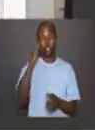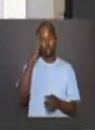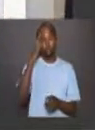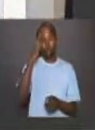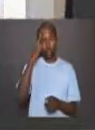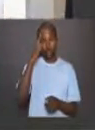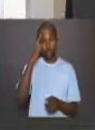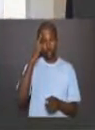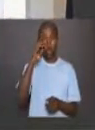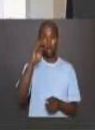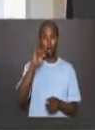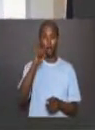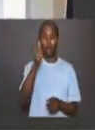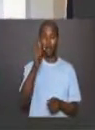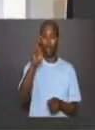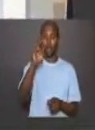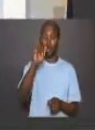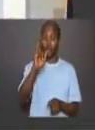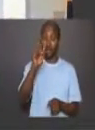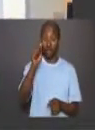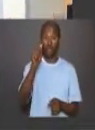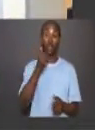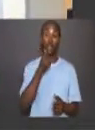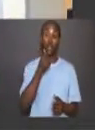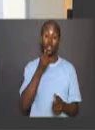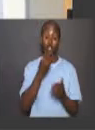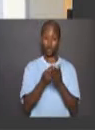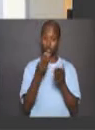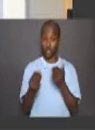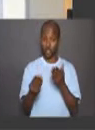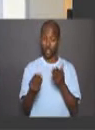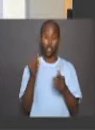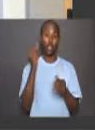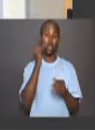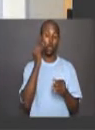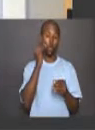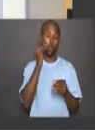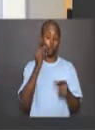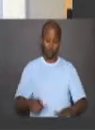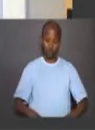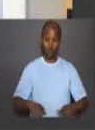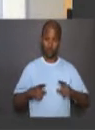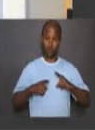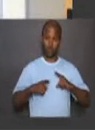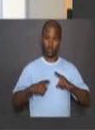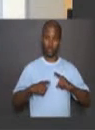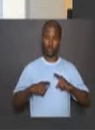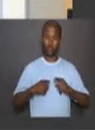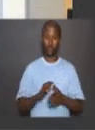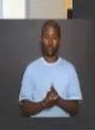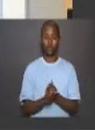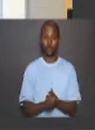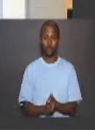Suppose that Amira would like to purchase an apartment from Lion Real